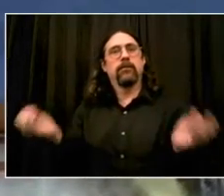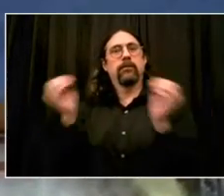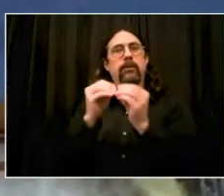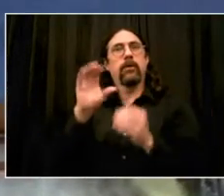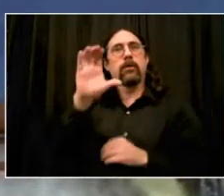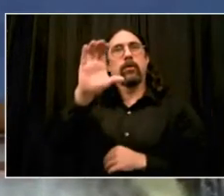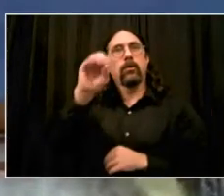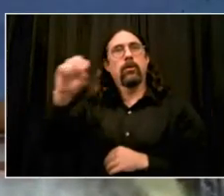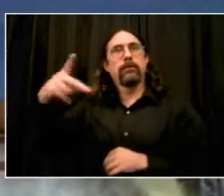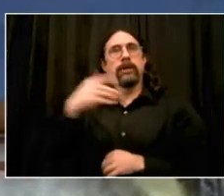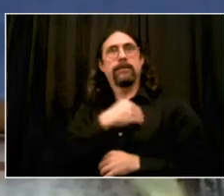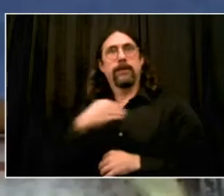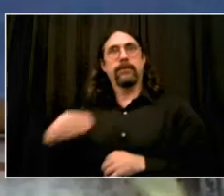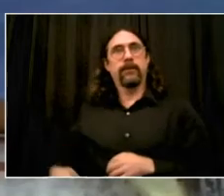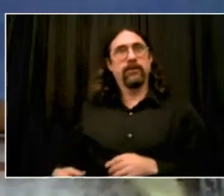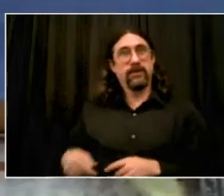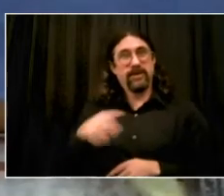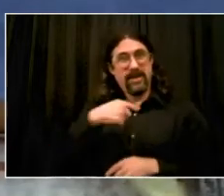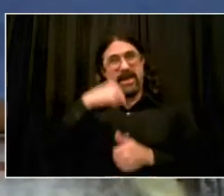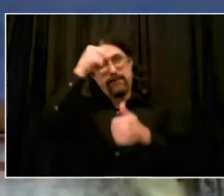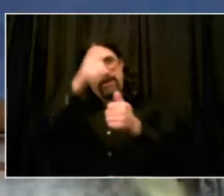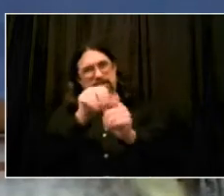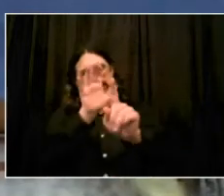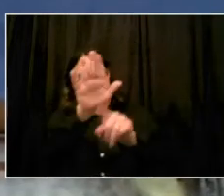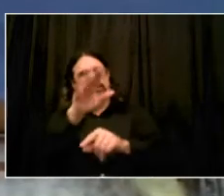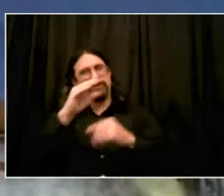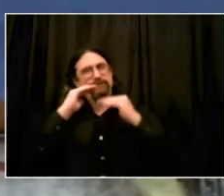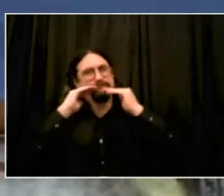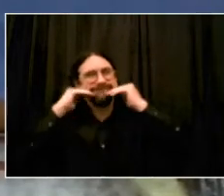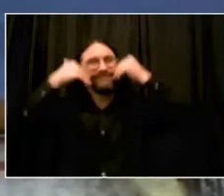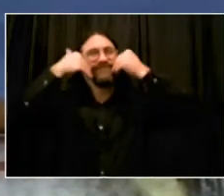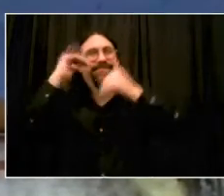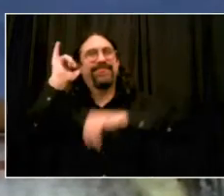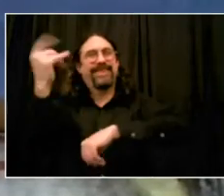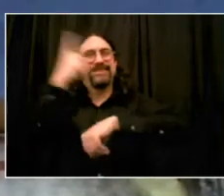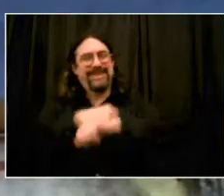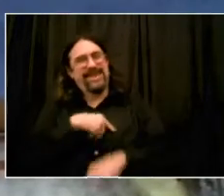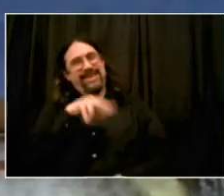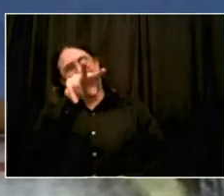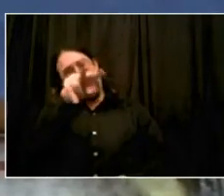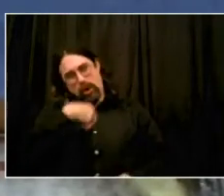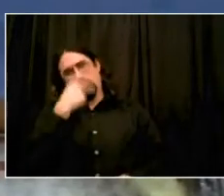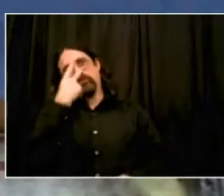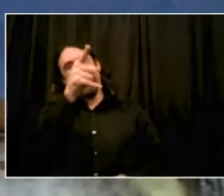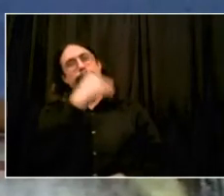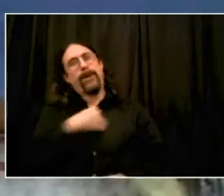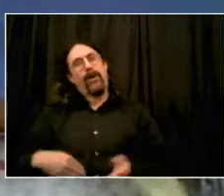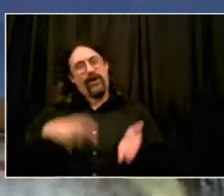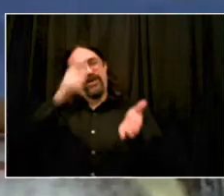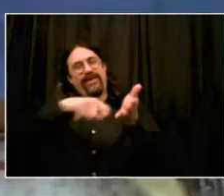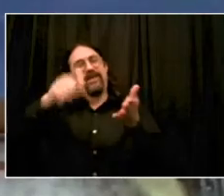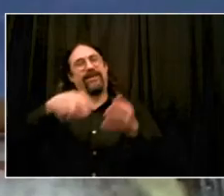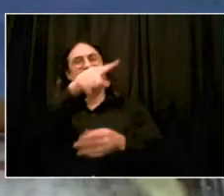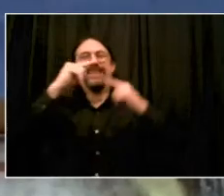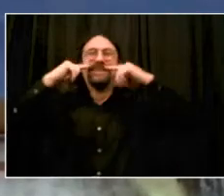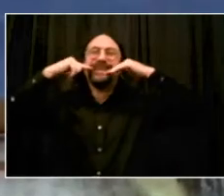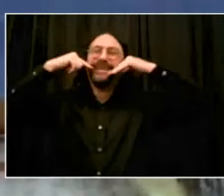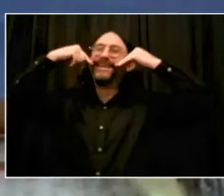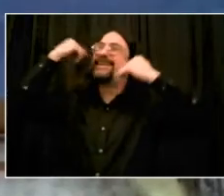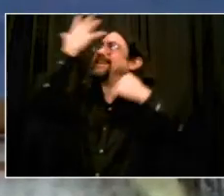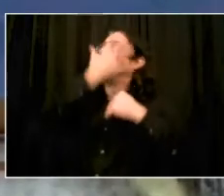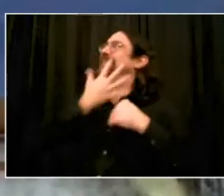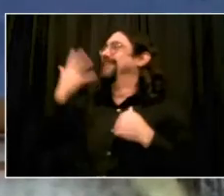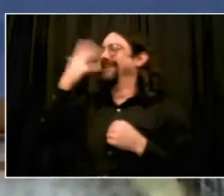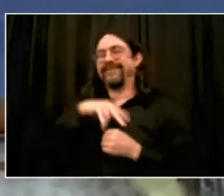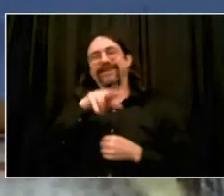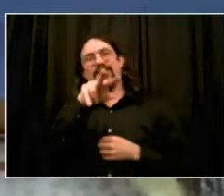to my heart." For many years, the Worker Cooperative Business Development Initiative has